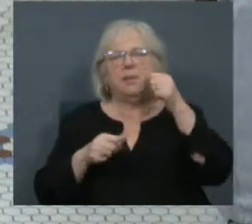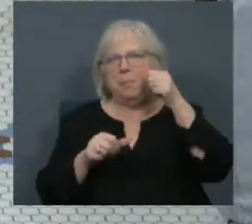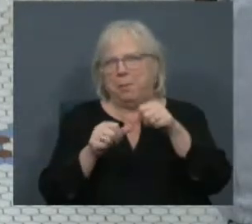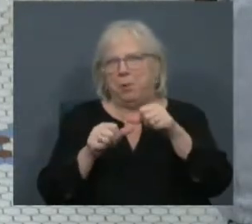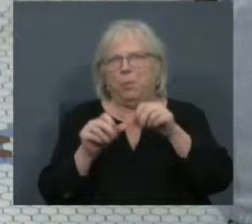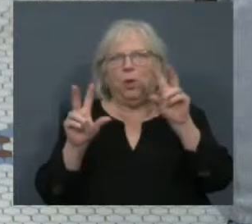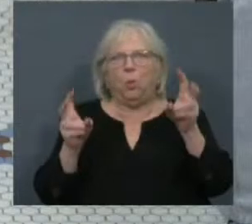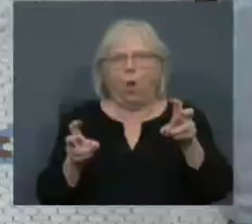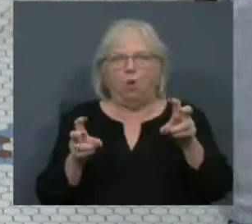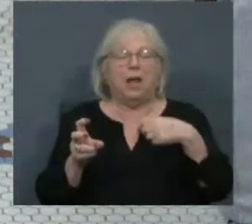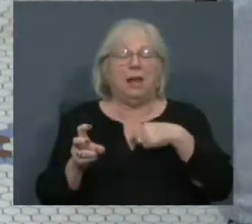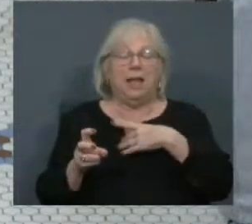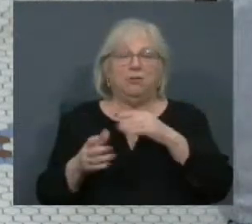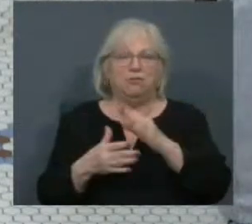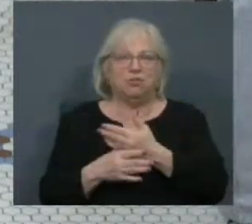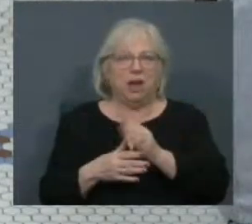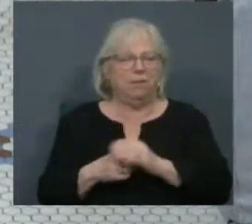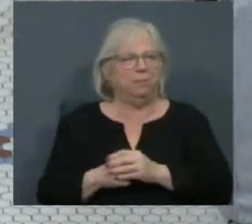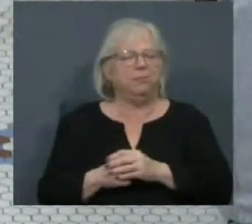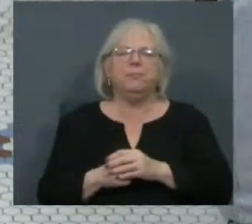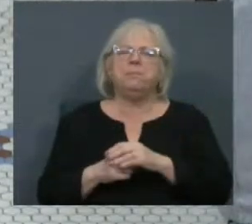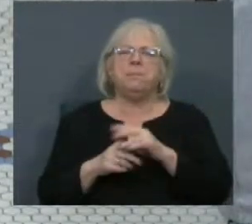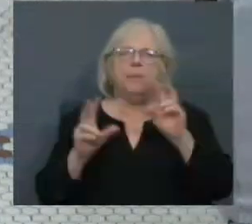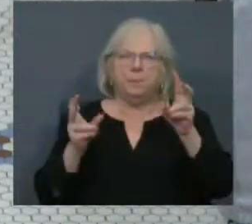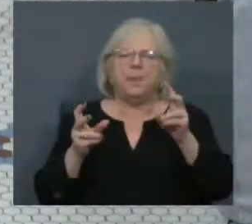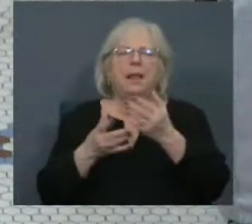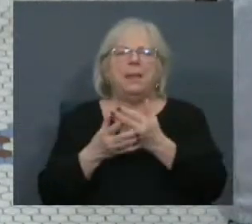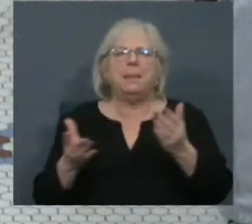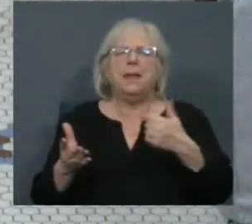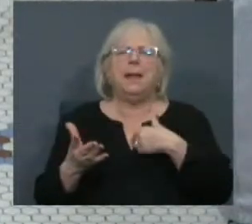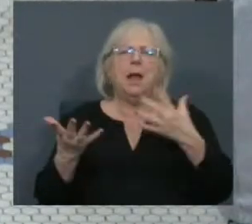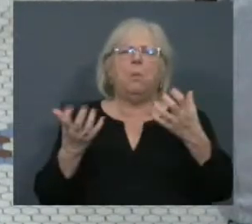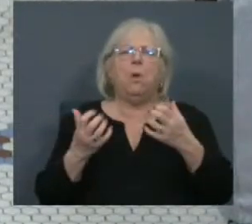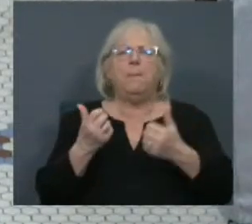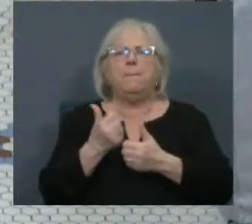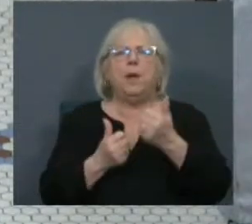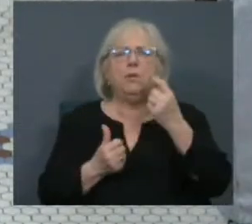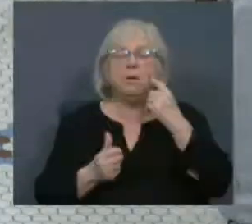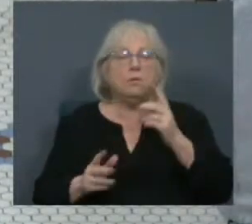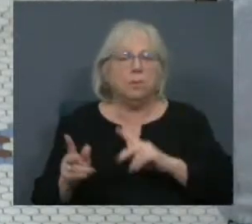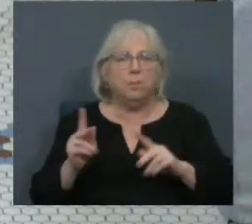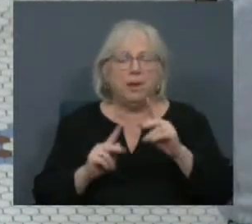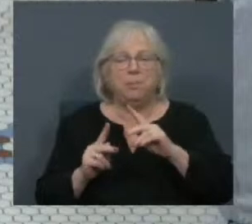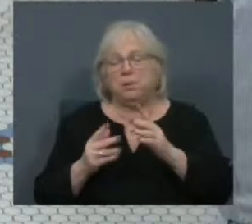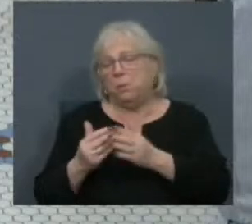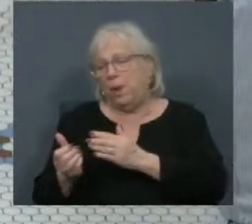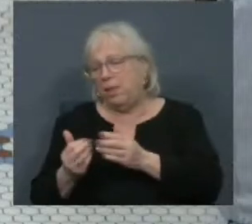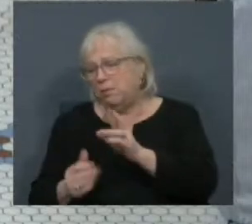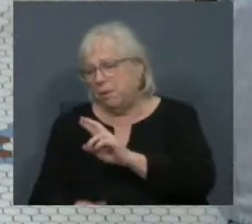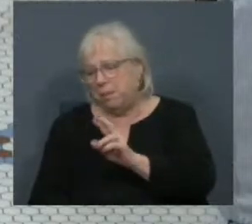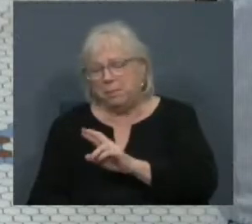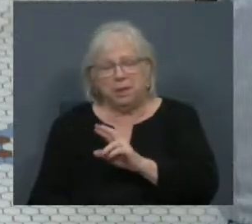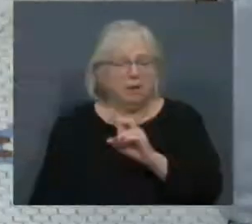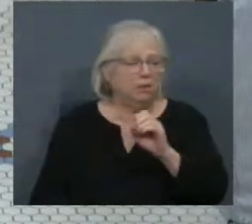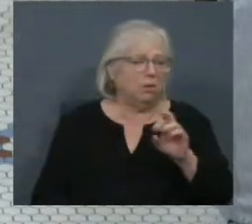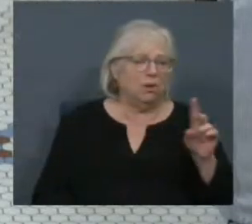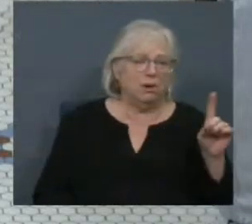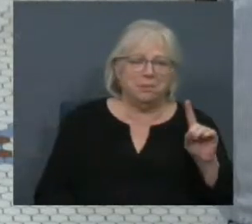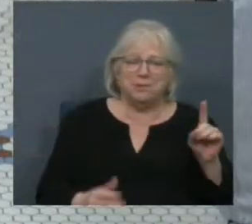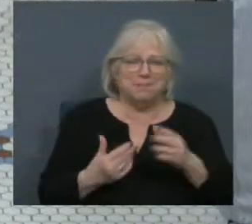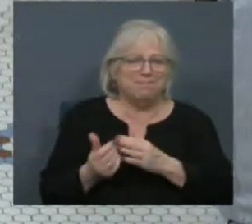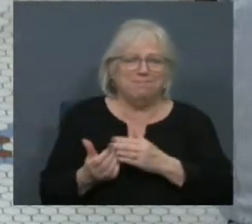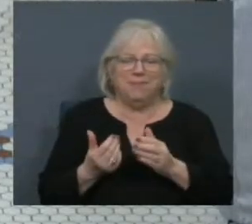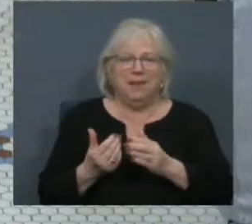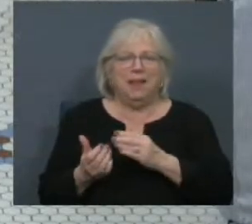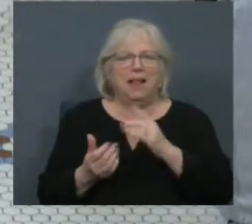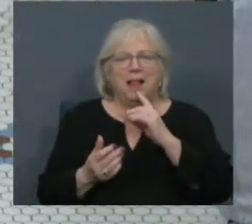this day. The thing I want most is for people, whether they're Republicans or